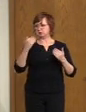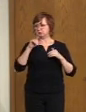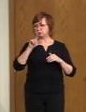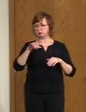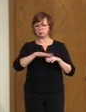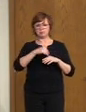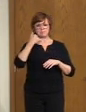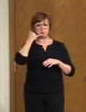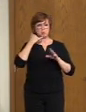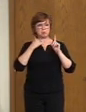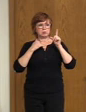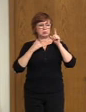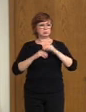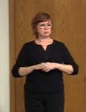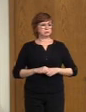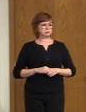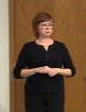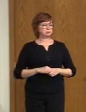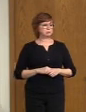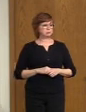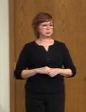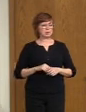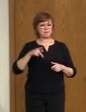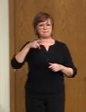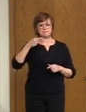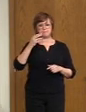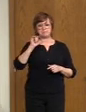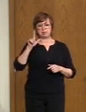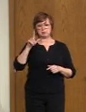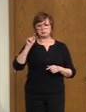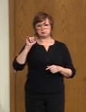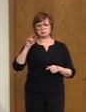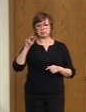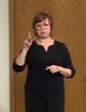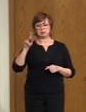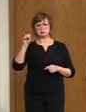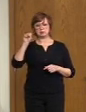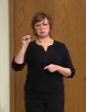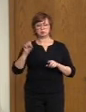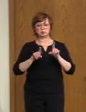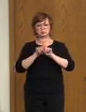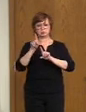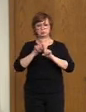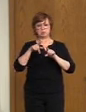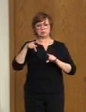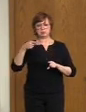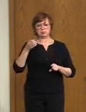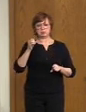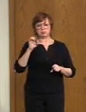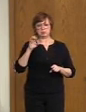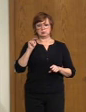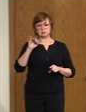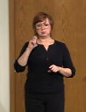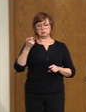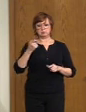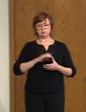from the phone line. Phil Tank with the Star Phoenix. Yes, I'd like to ask,